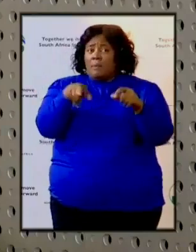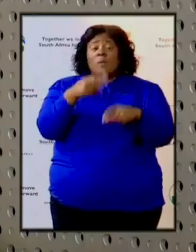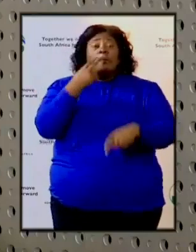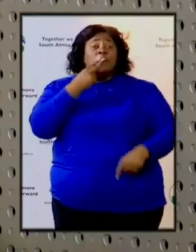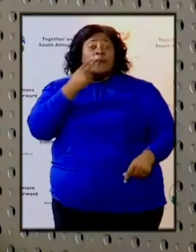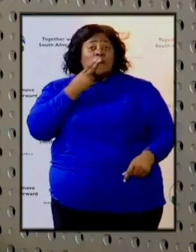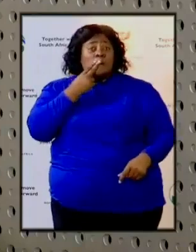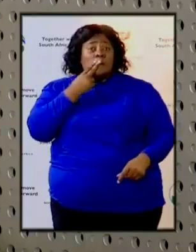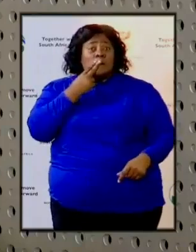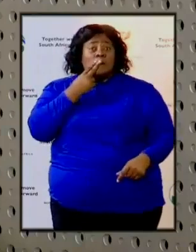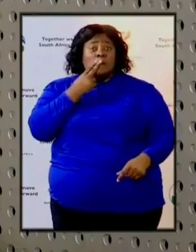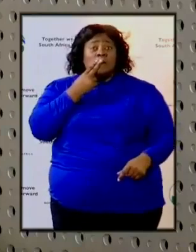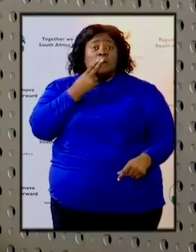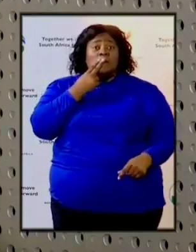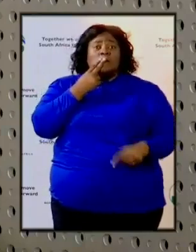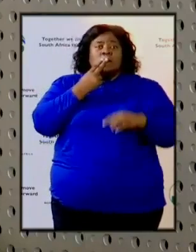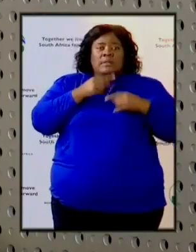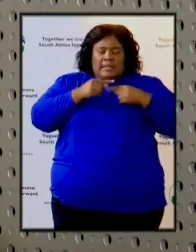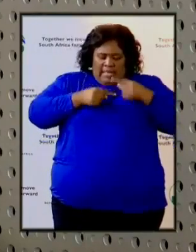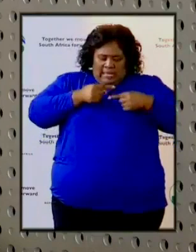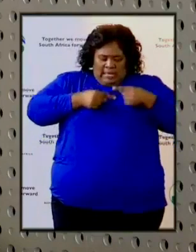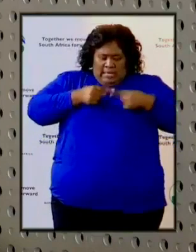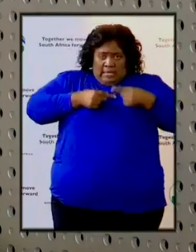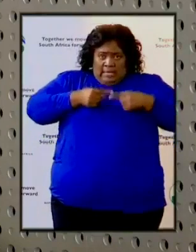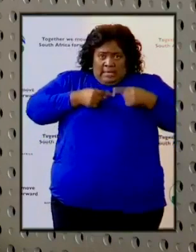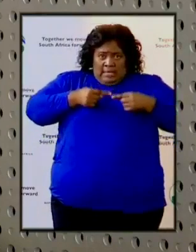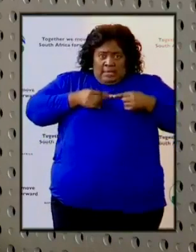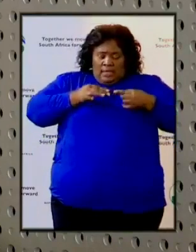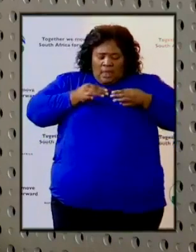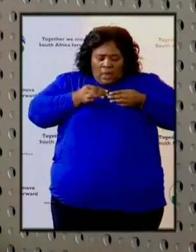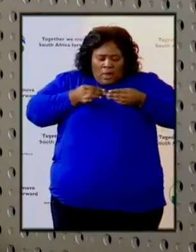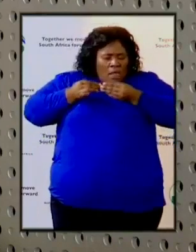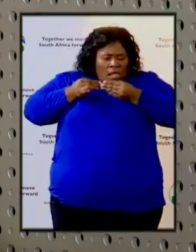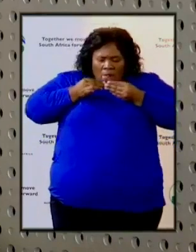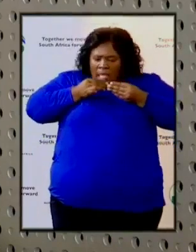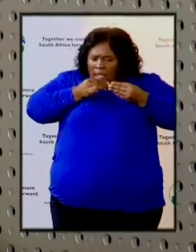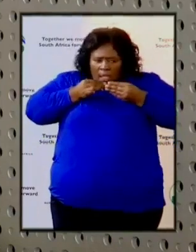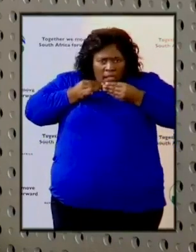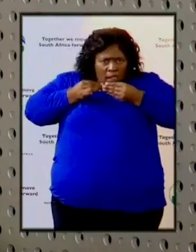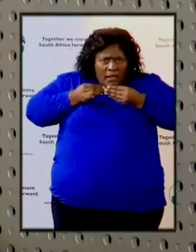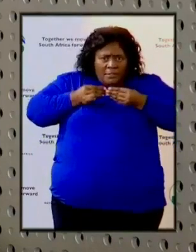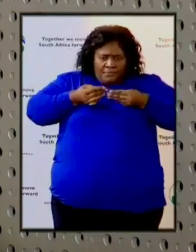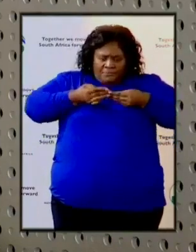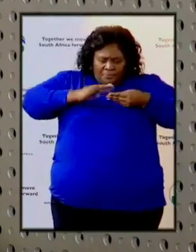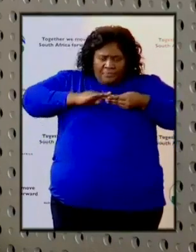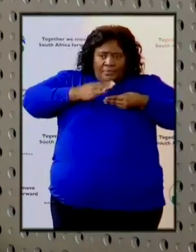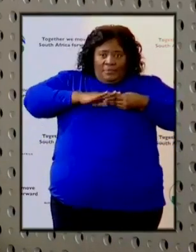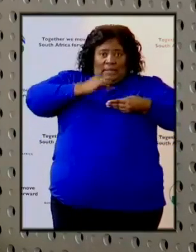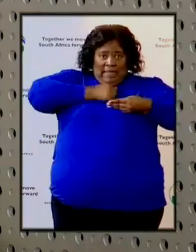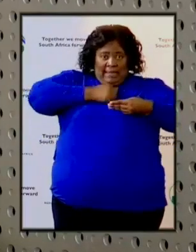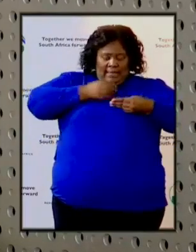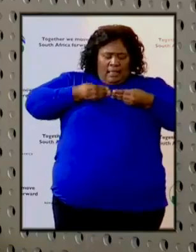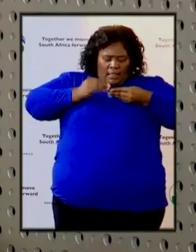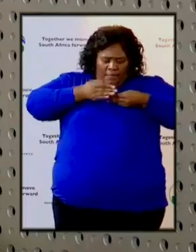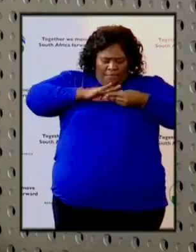ababhemayo basonga imboza umuntu ayifaka amathe akhe